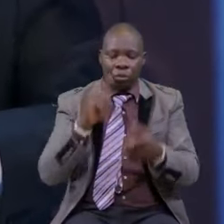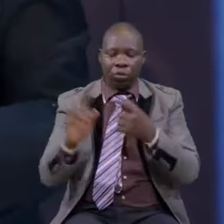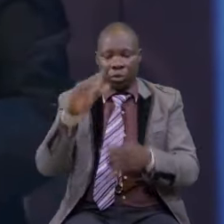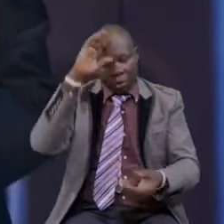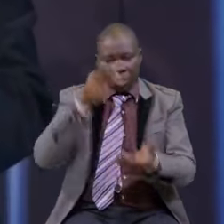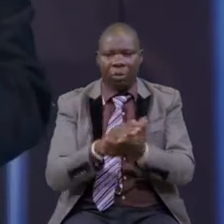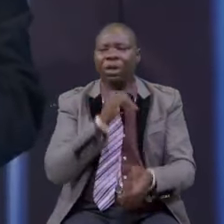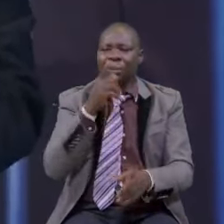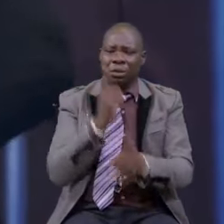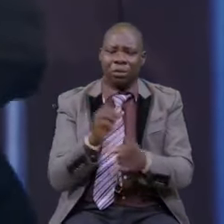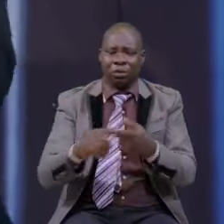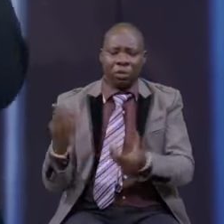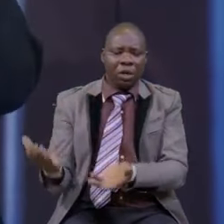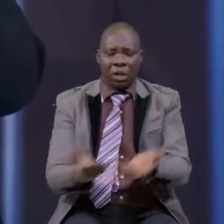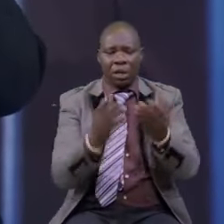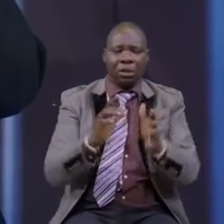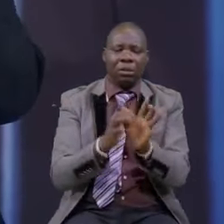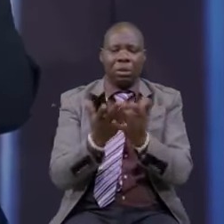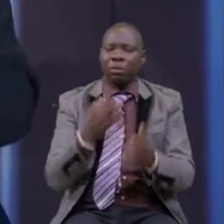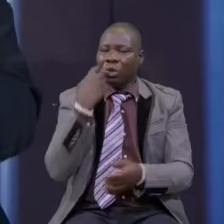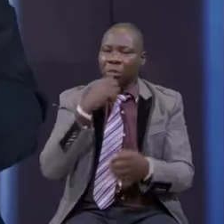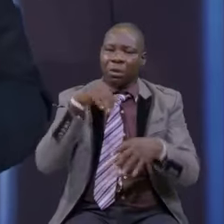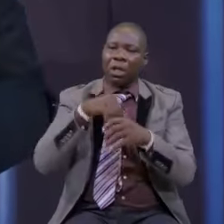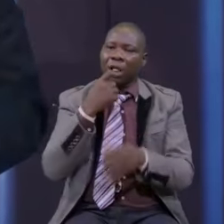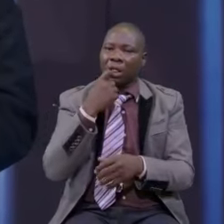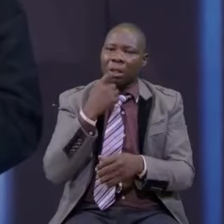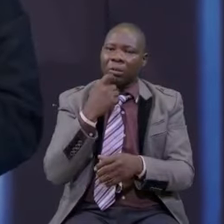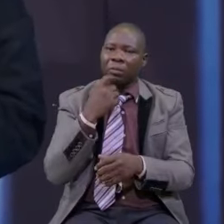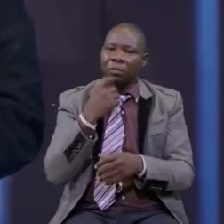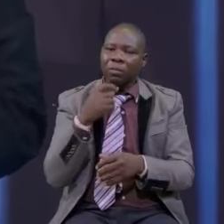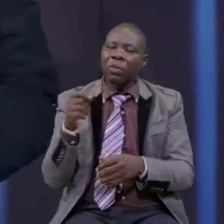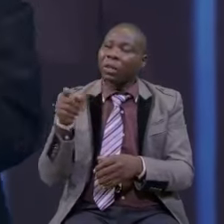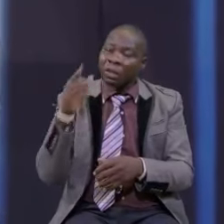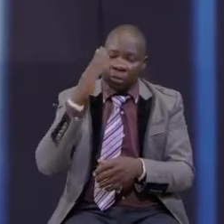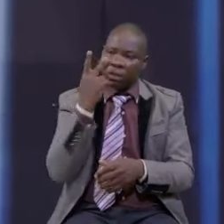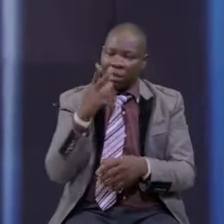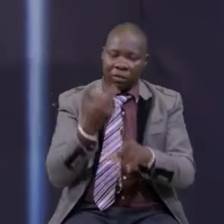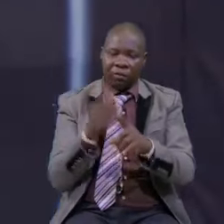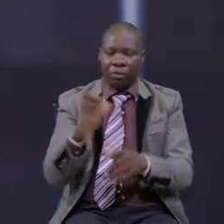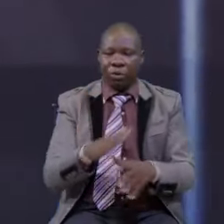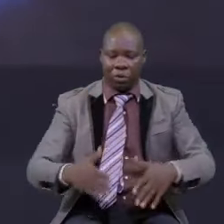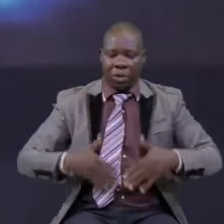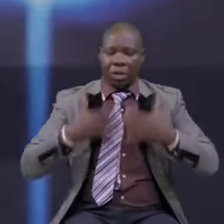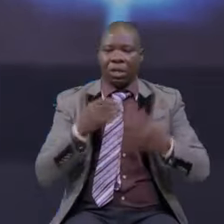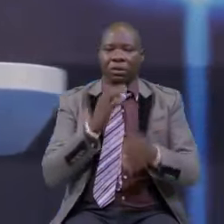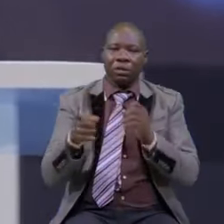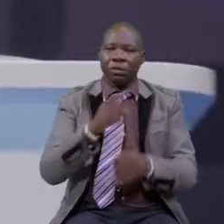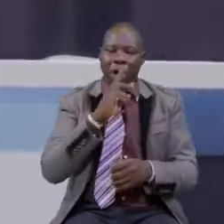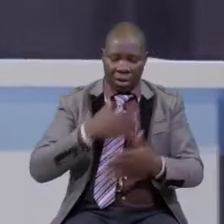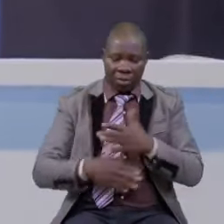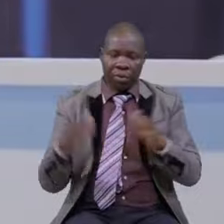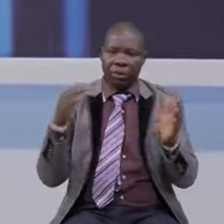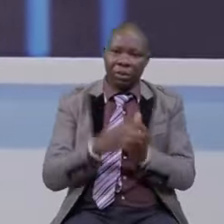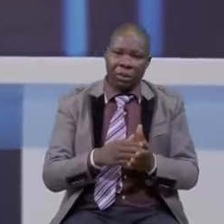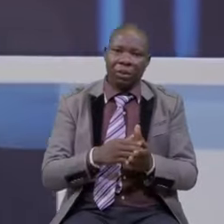not just that you speak in tongues. He would see from your life And if you're born again, your